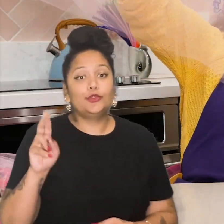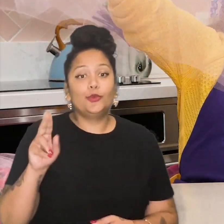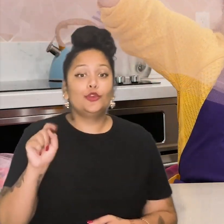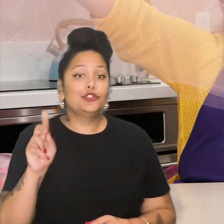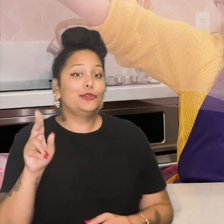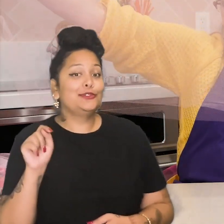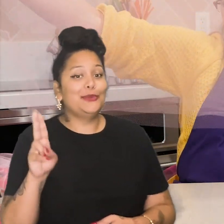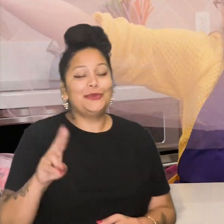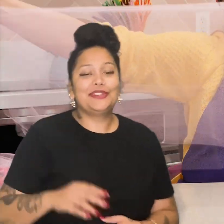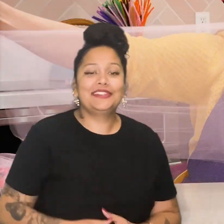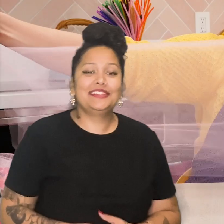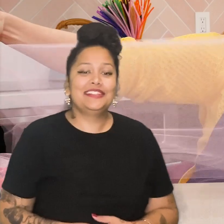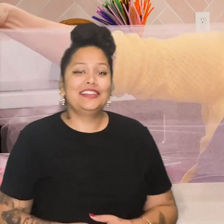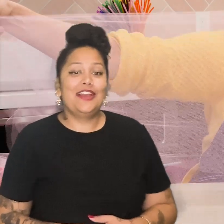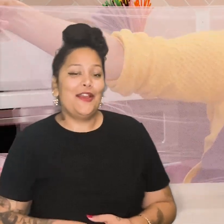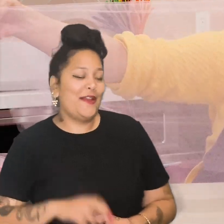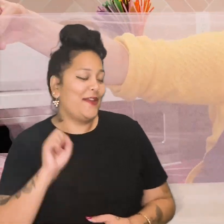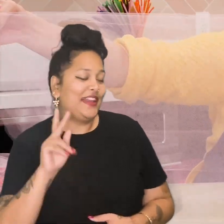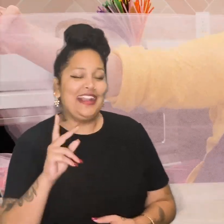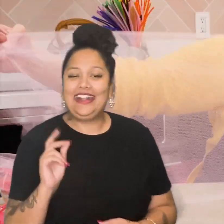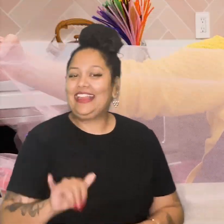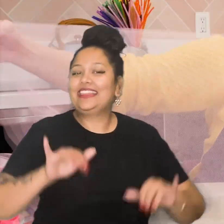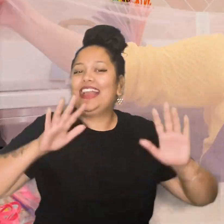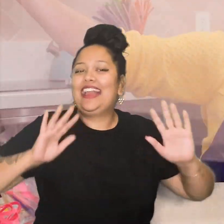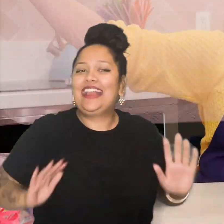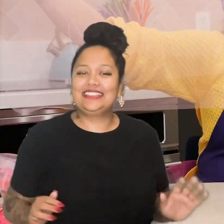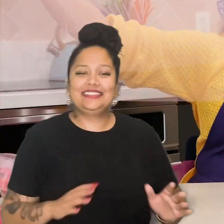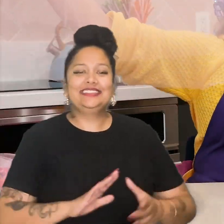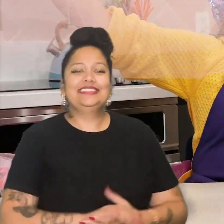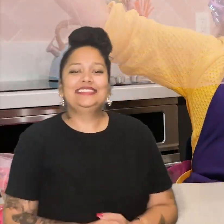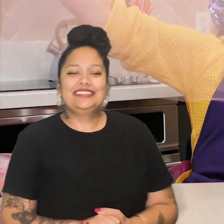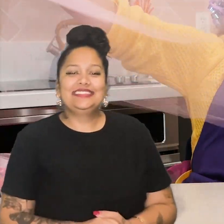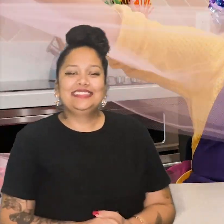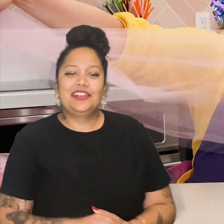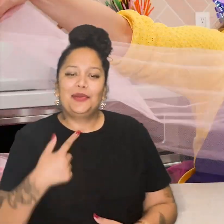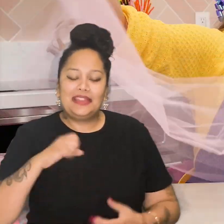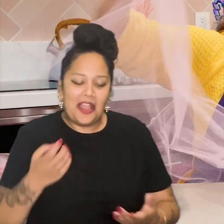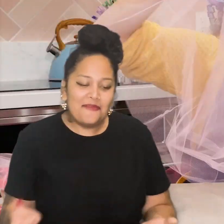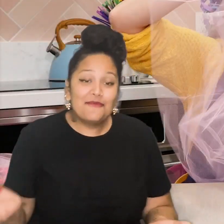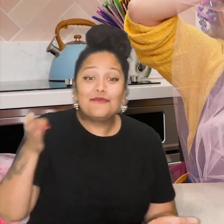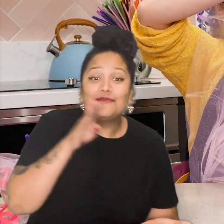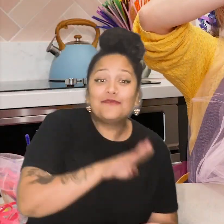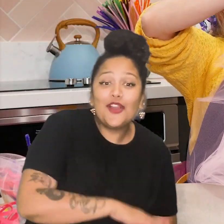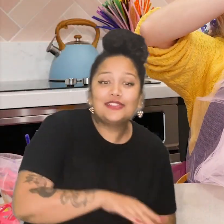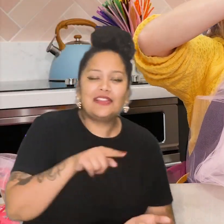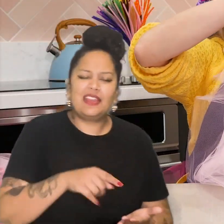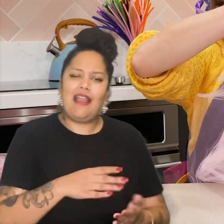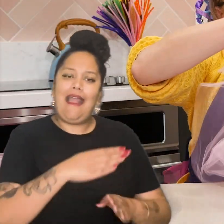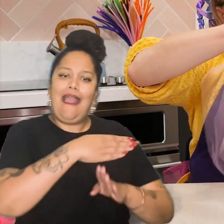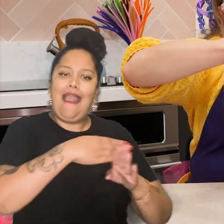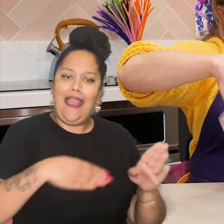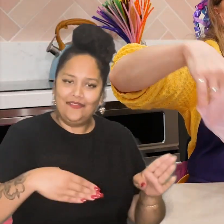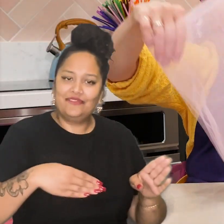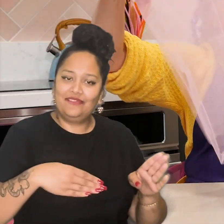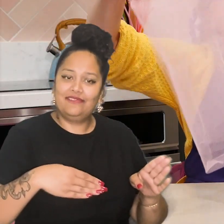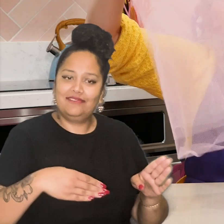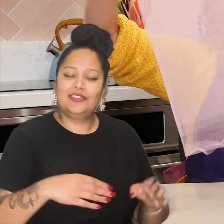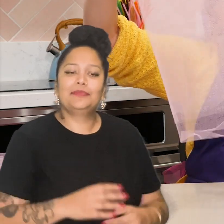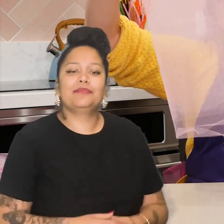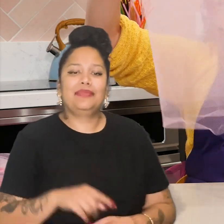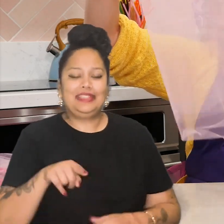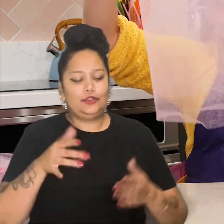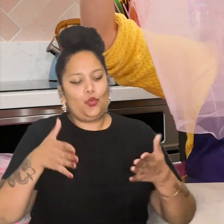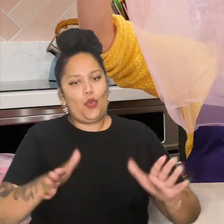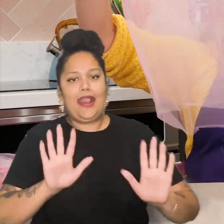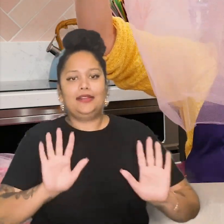All right, like that. And we can even fold this fabric in half this way. Just make sure you're